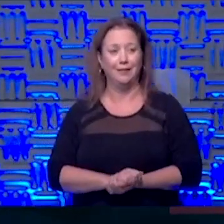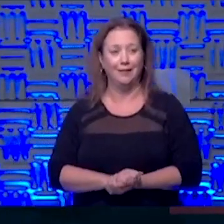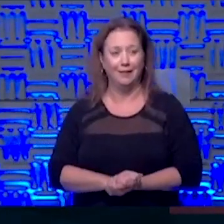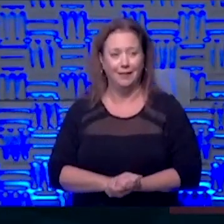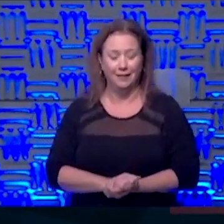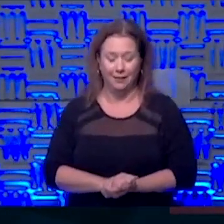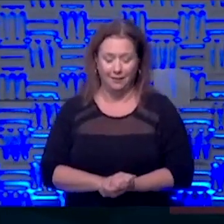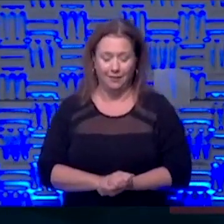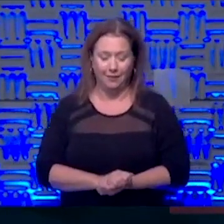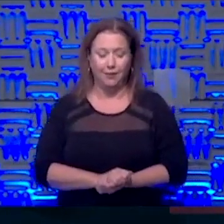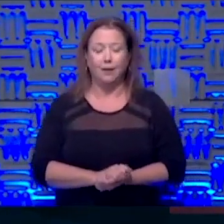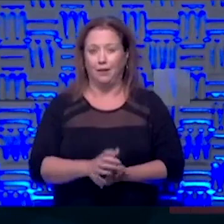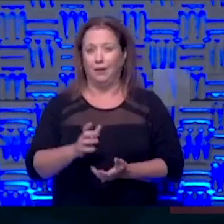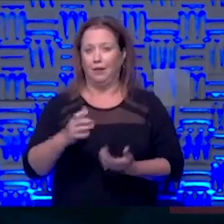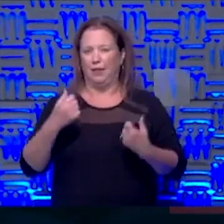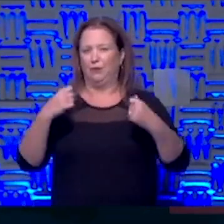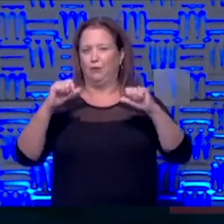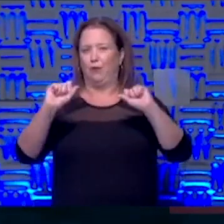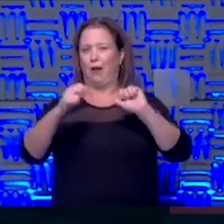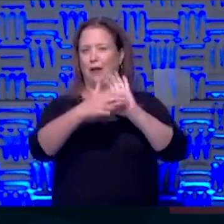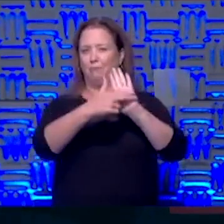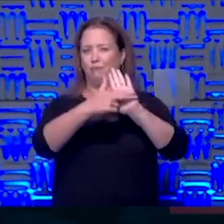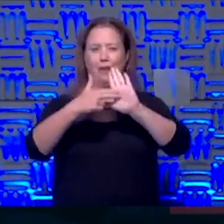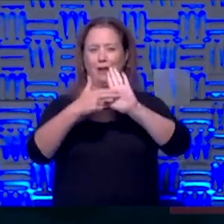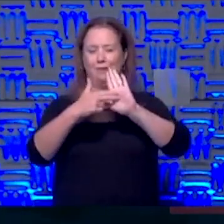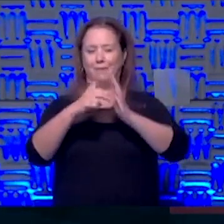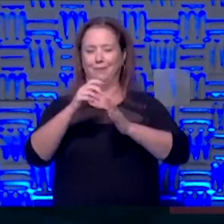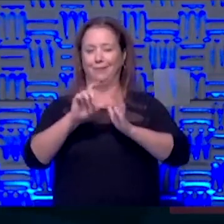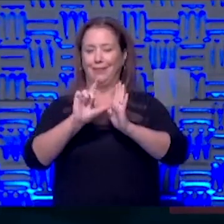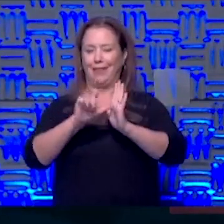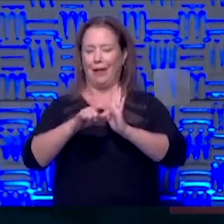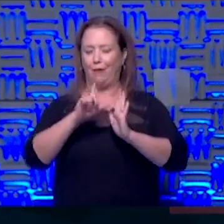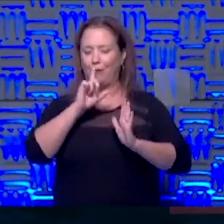Yeah. Well, they'll probably try to brand them at some point, but